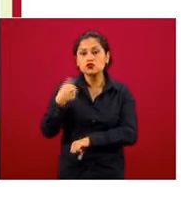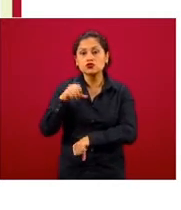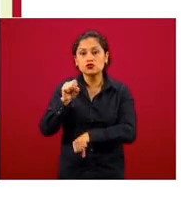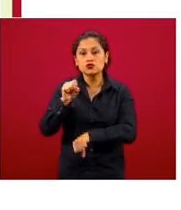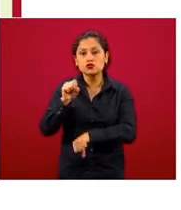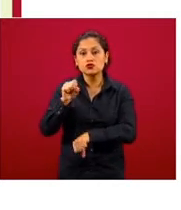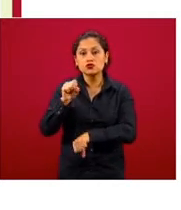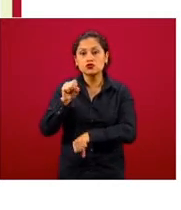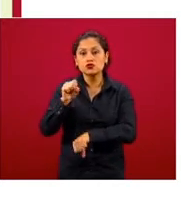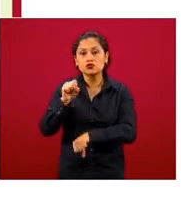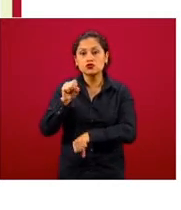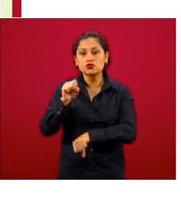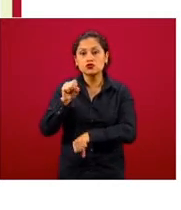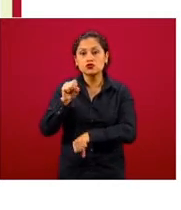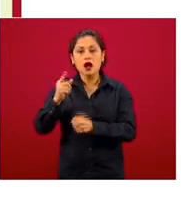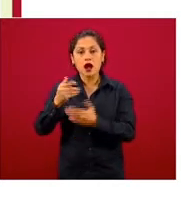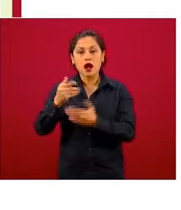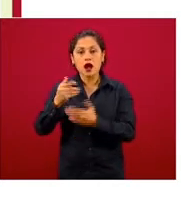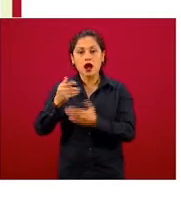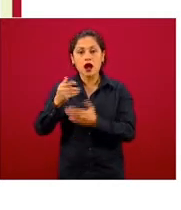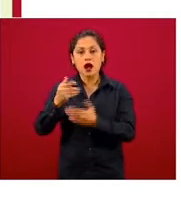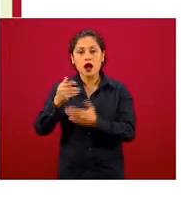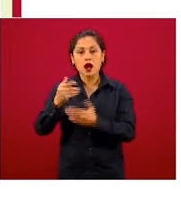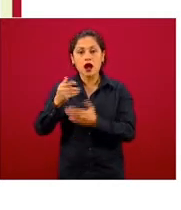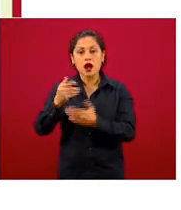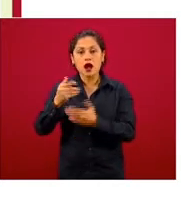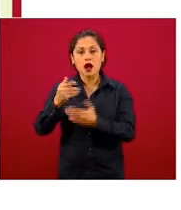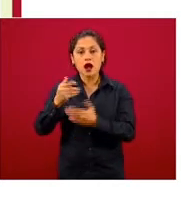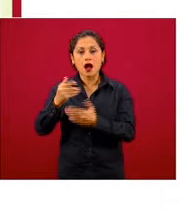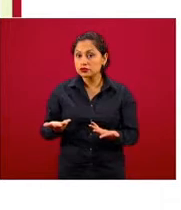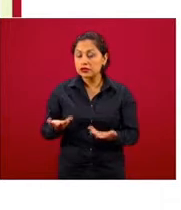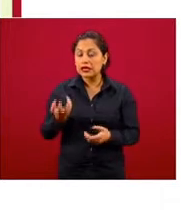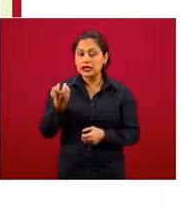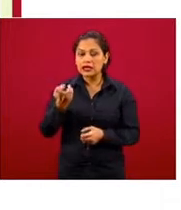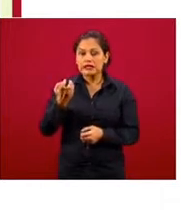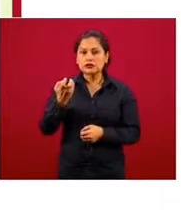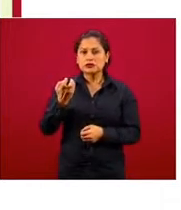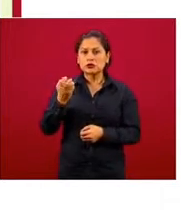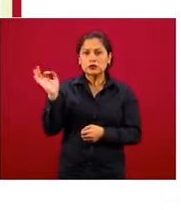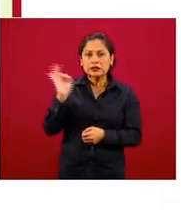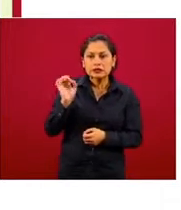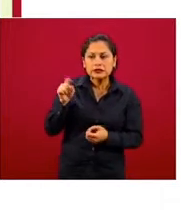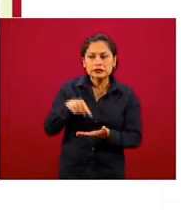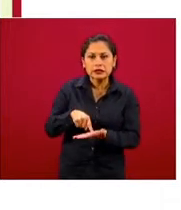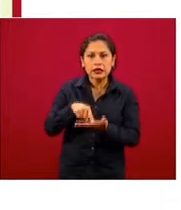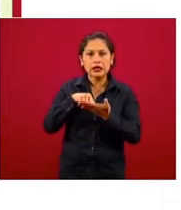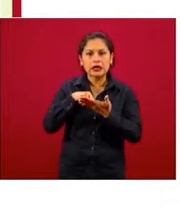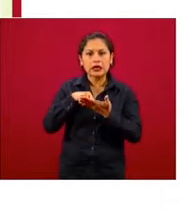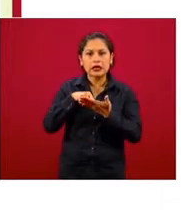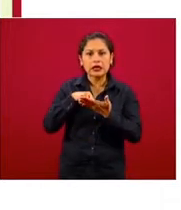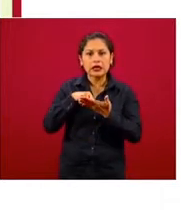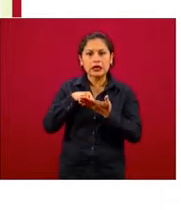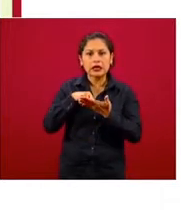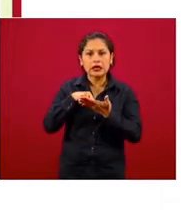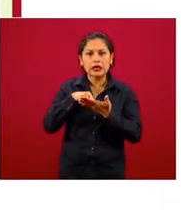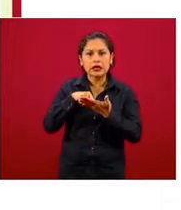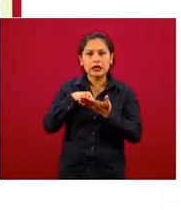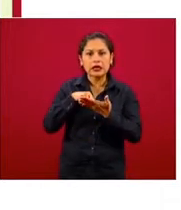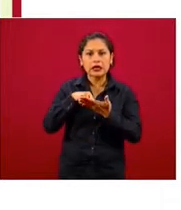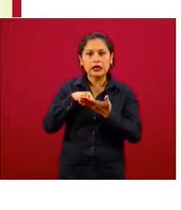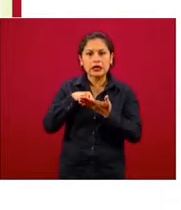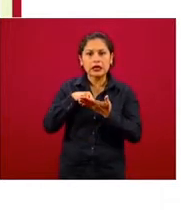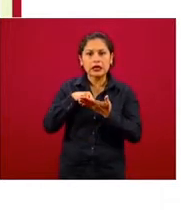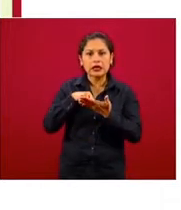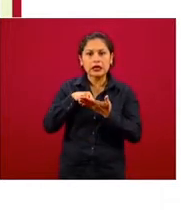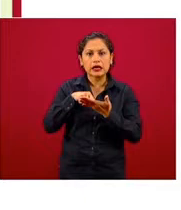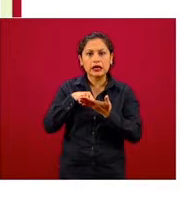growth from compared to what we had over the last week. It's not necessarily conclusive. This doesn't